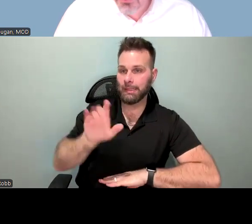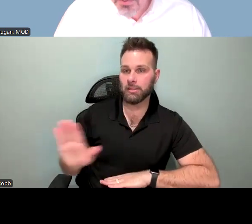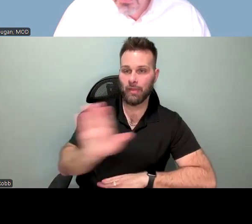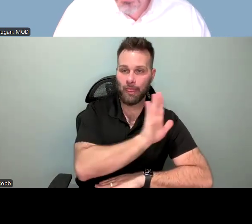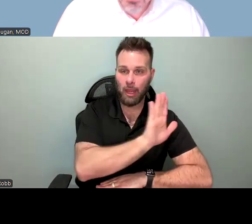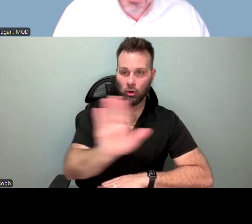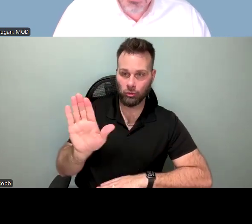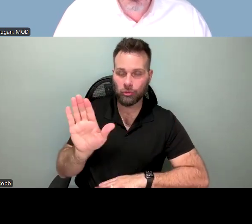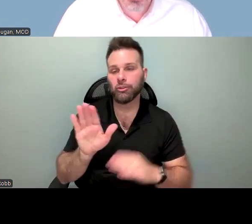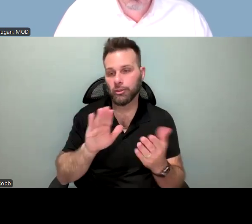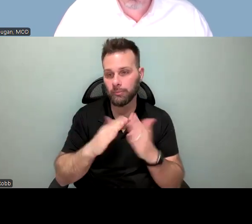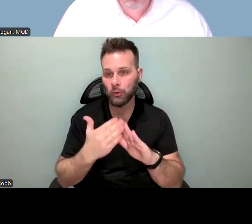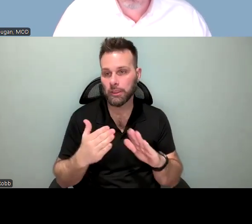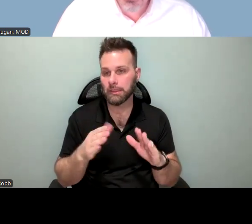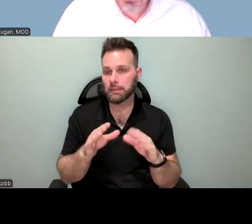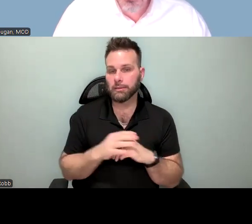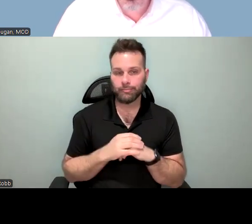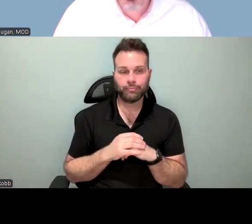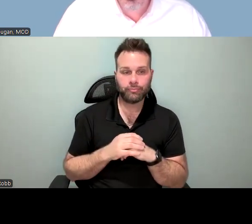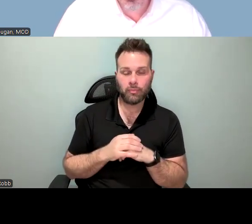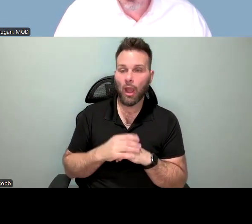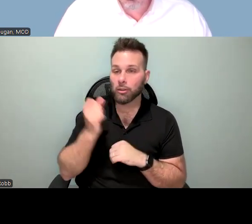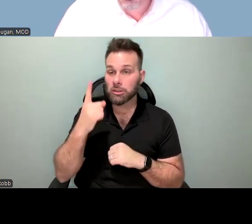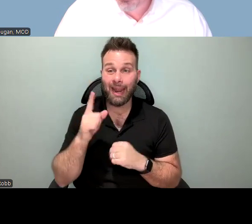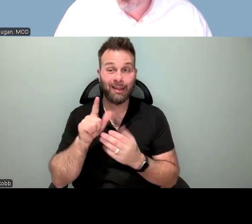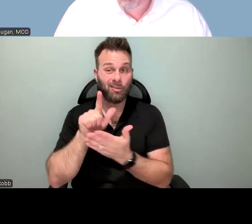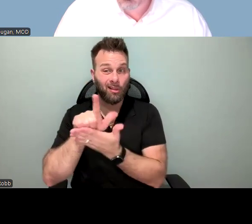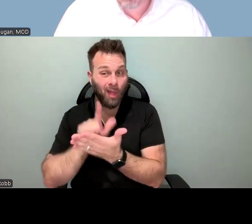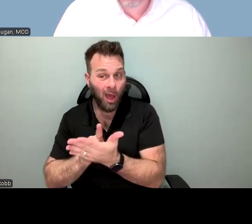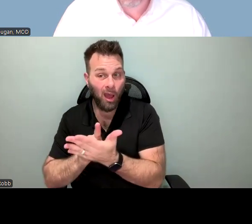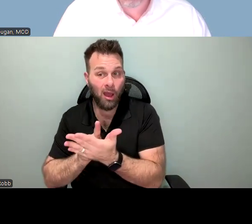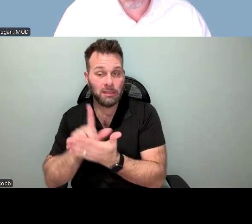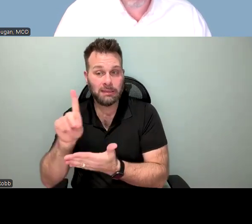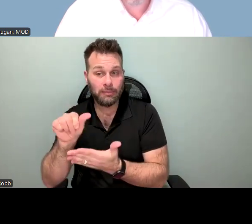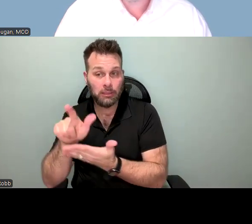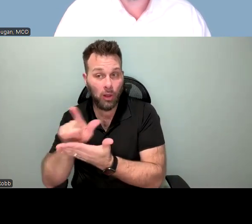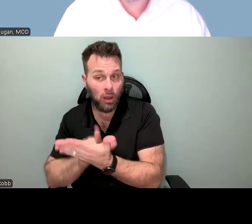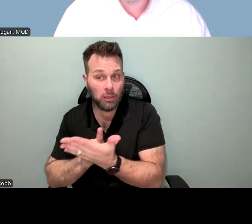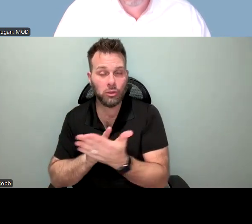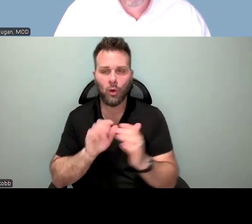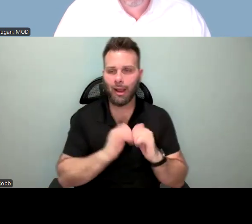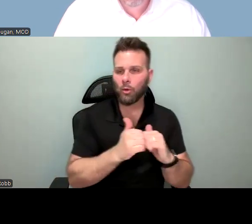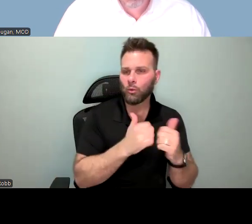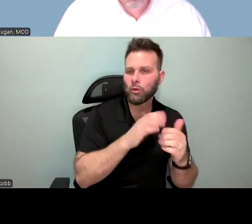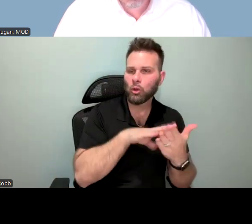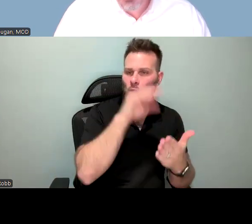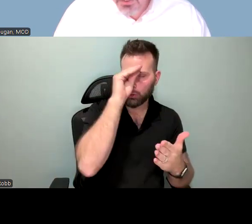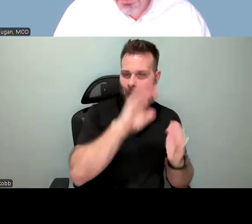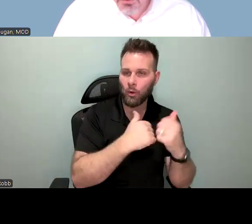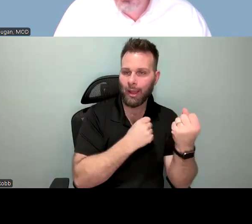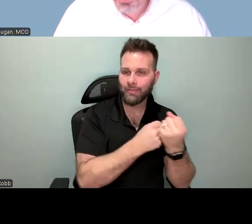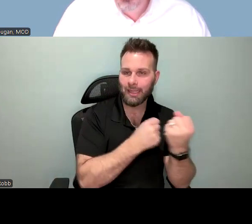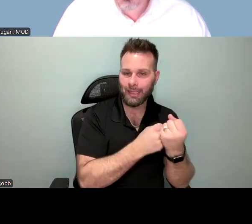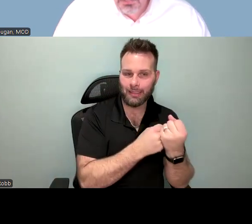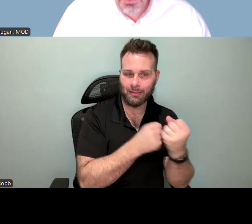understanding the intricacies of state and federal disability laws or learning how to advocate for local policy changes effectively. We are